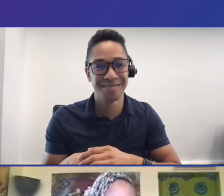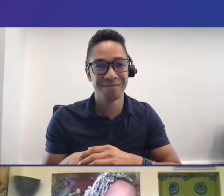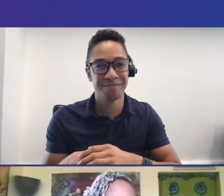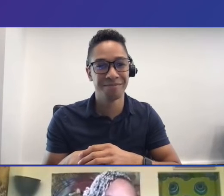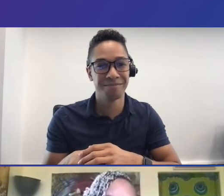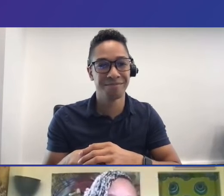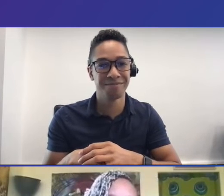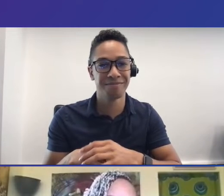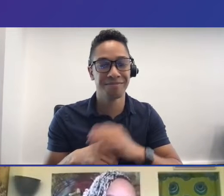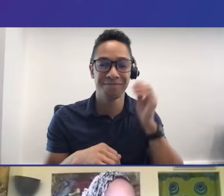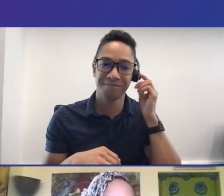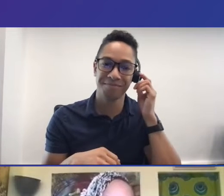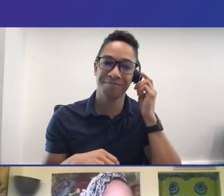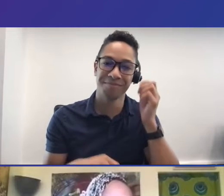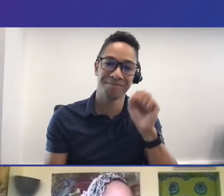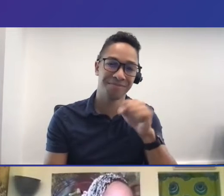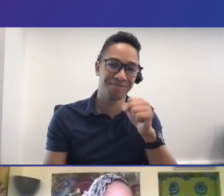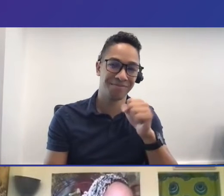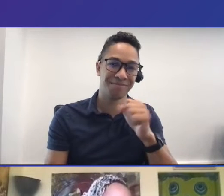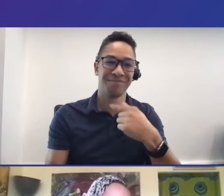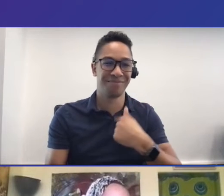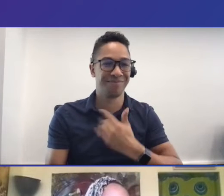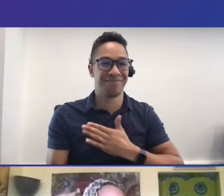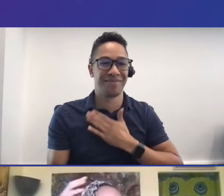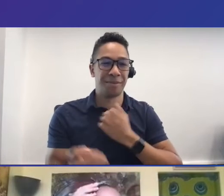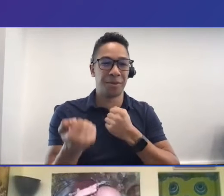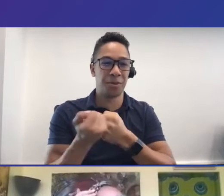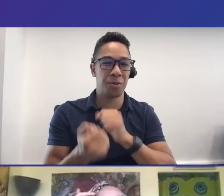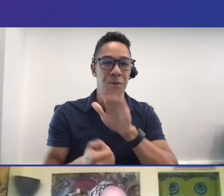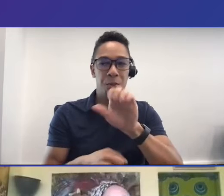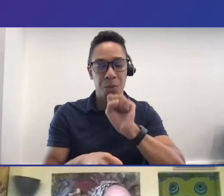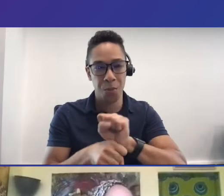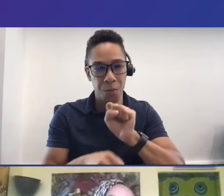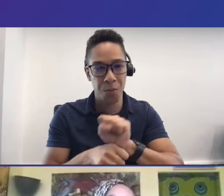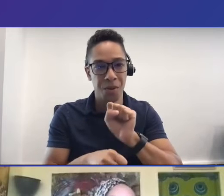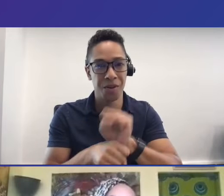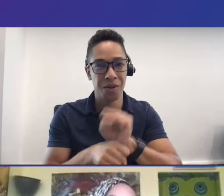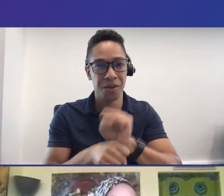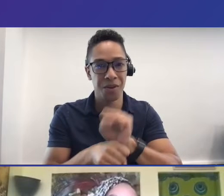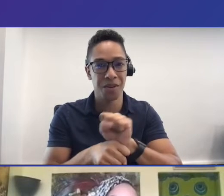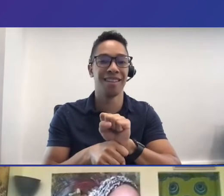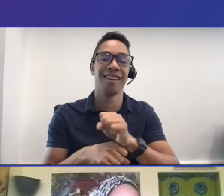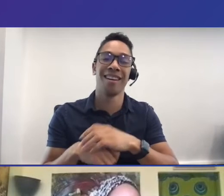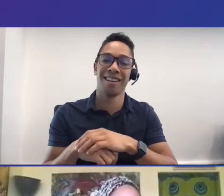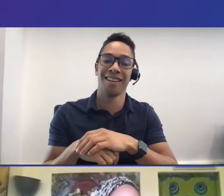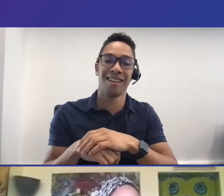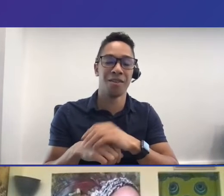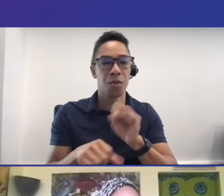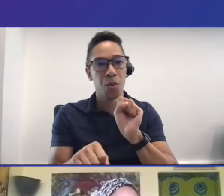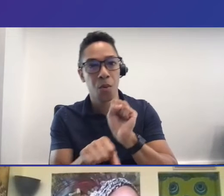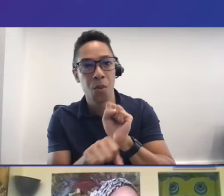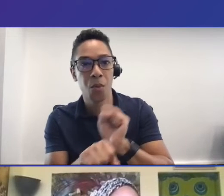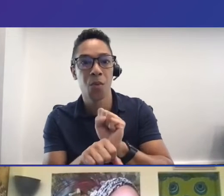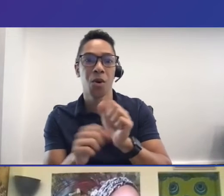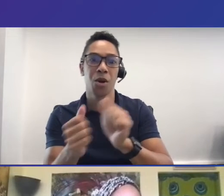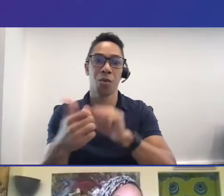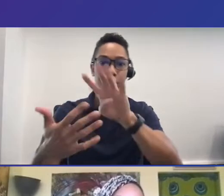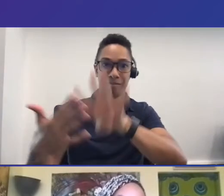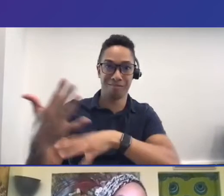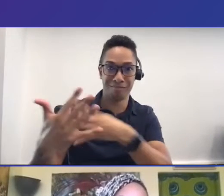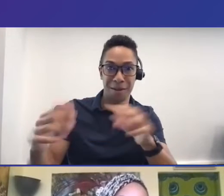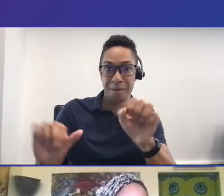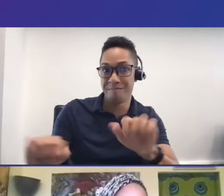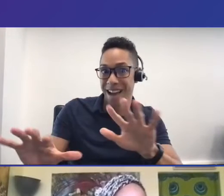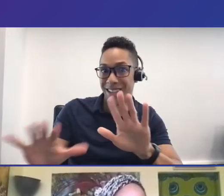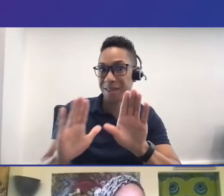I've been able to, I've been able to support your work in largely virtual ways, working spreadsheet magic in the background kind of